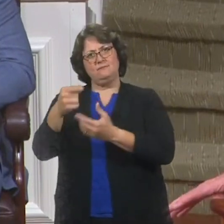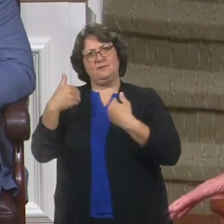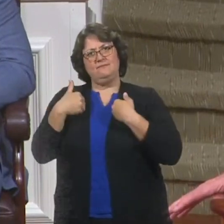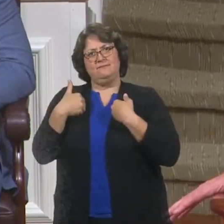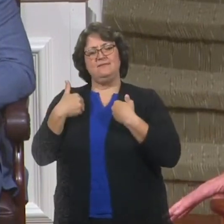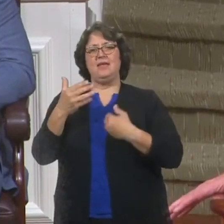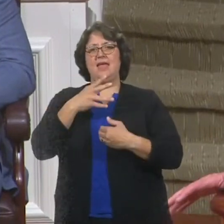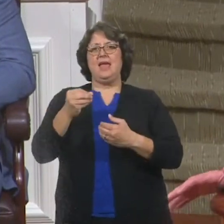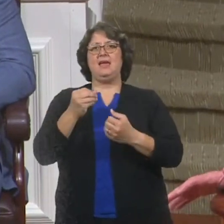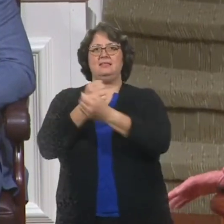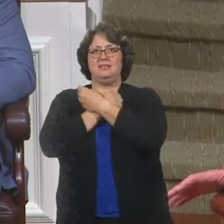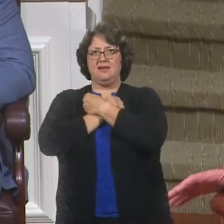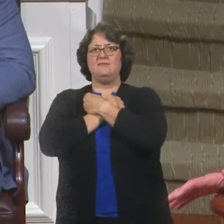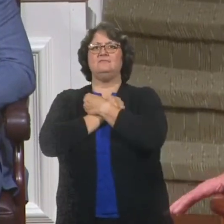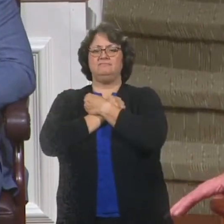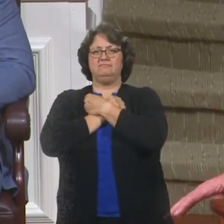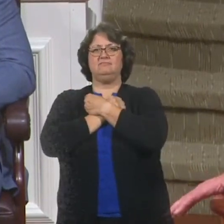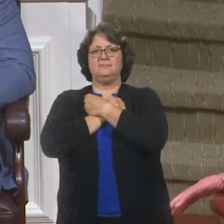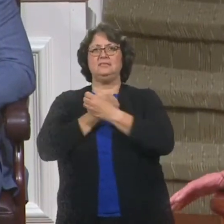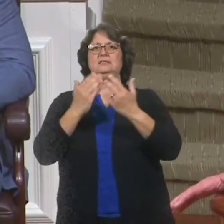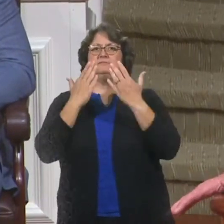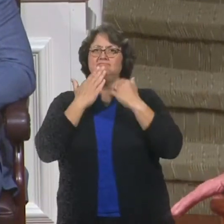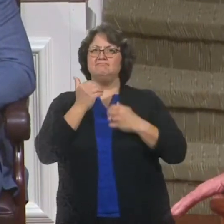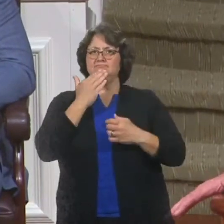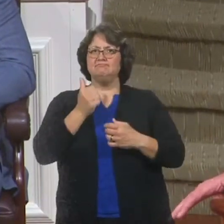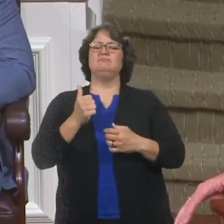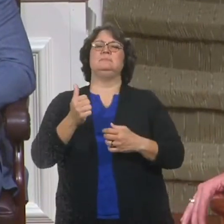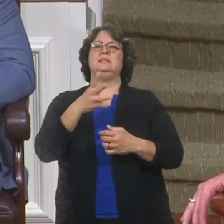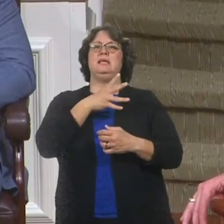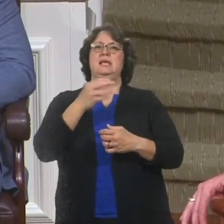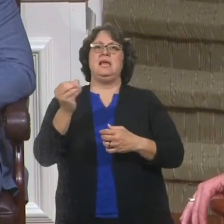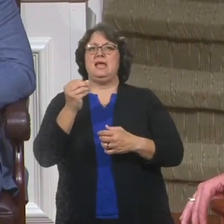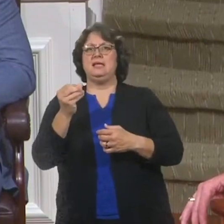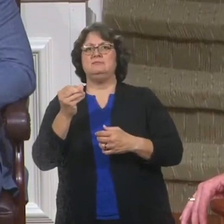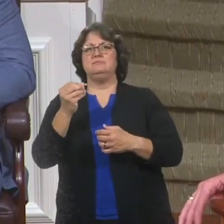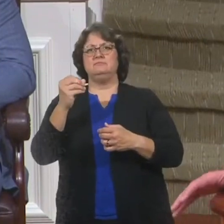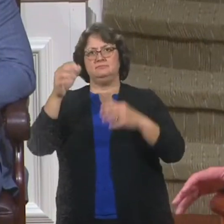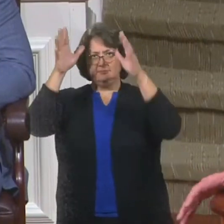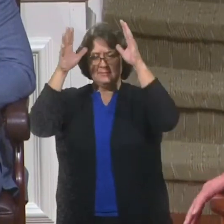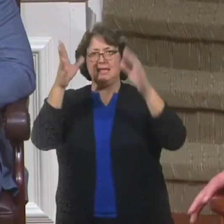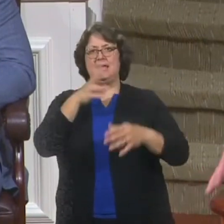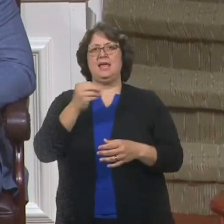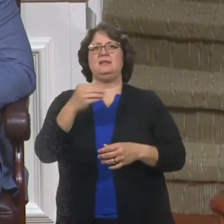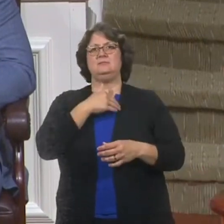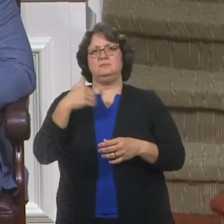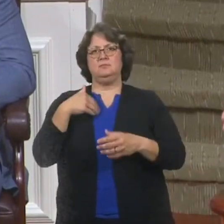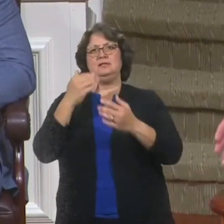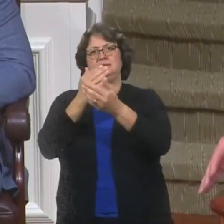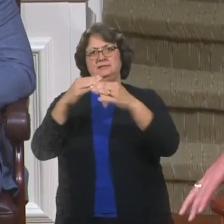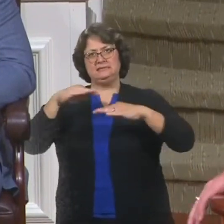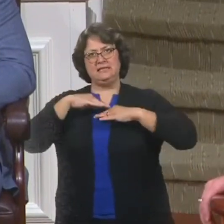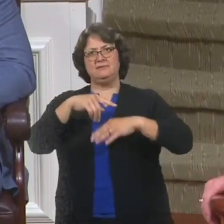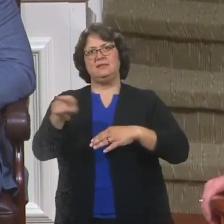a loving hind and a pleasant roll. Let her breast satisfy thee at all times. Let her beauty be what you look for. Be